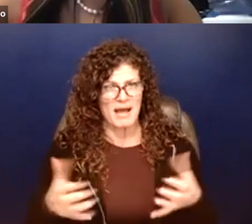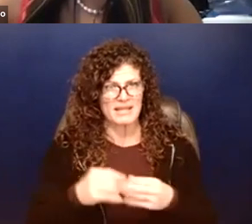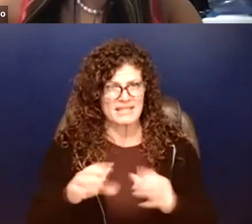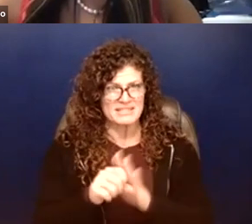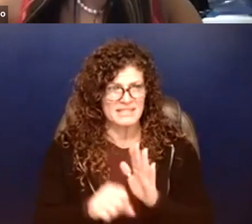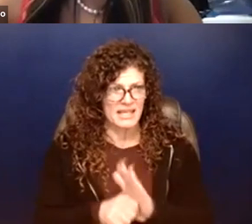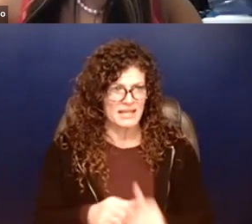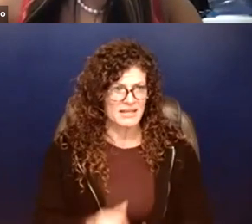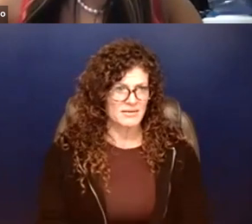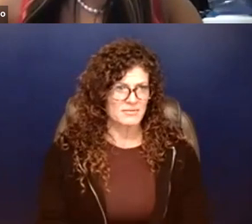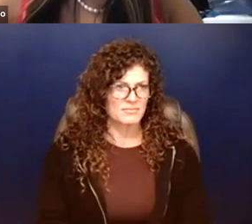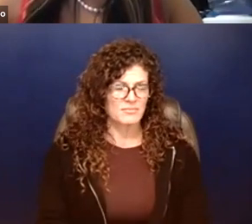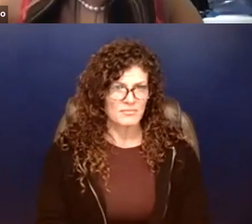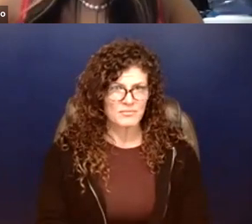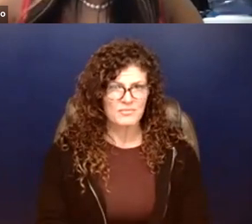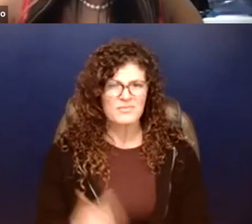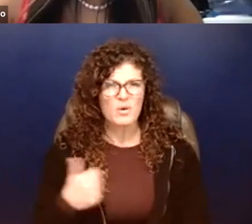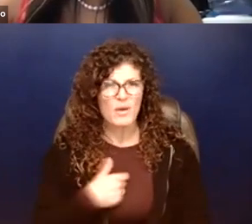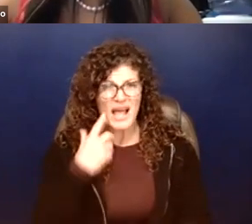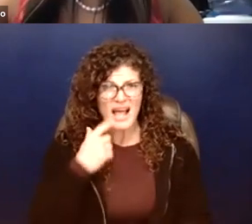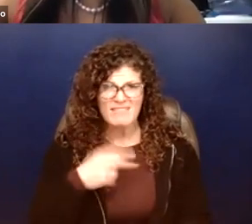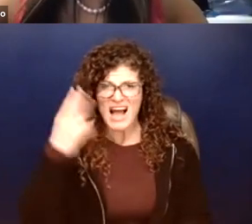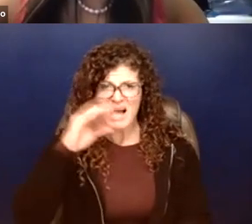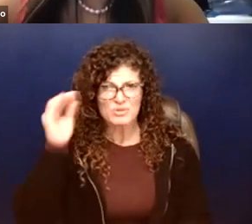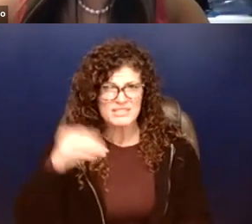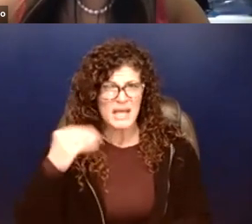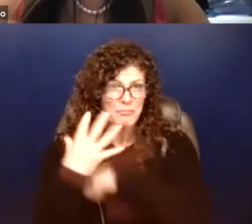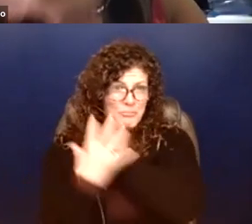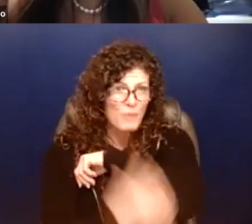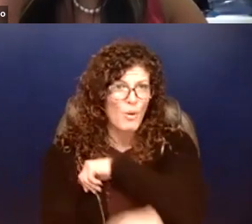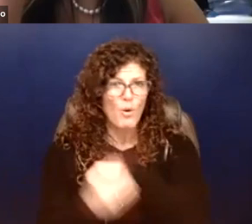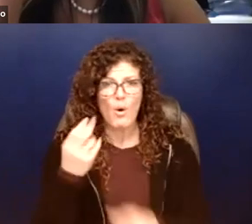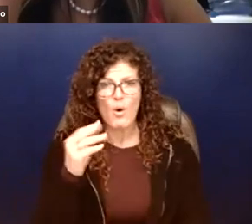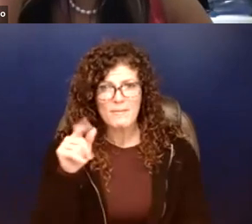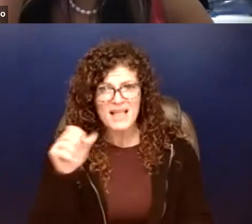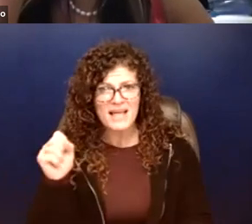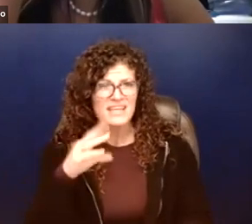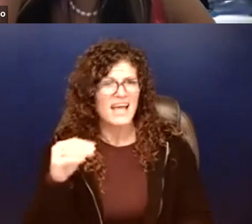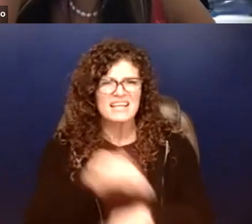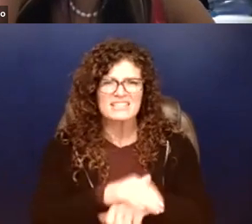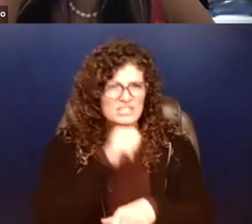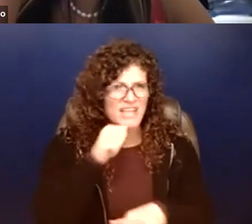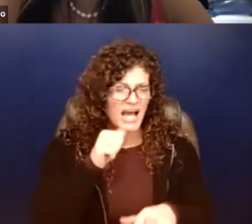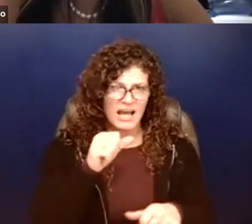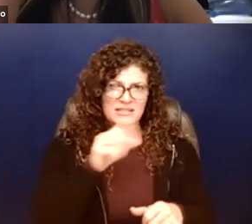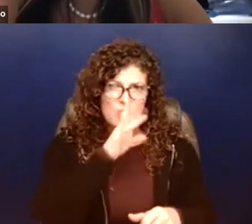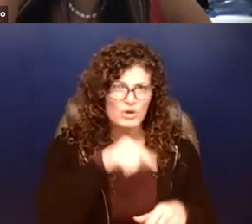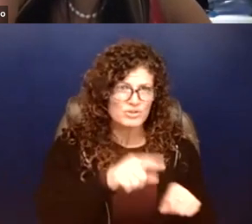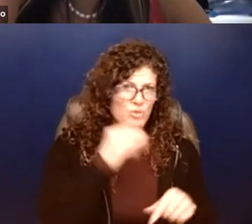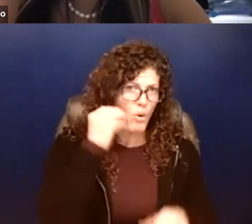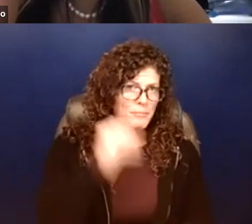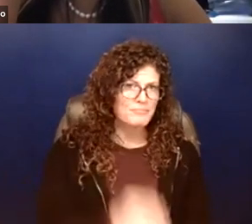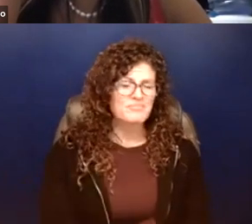high incidence of poverty and homelessness. Many do not have English as a home language. We have many kids with complex